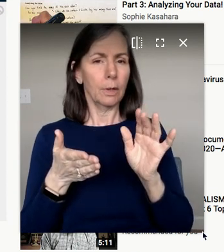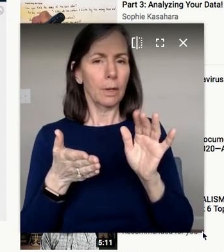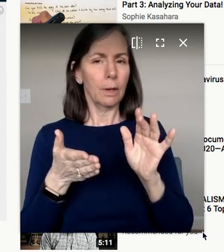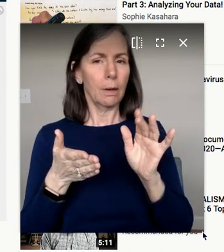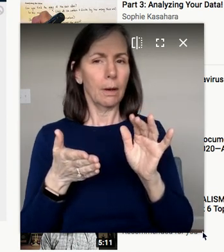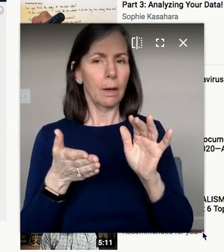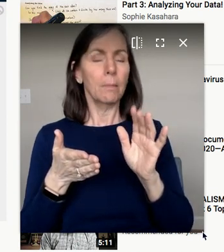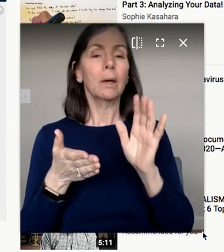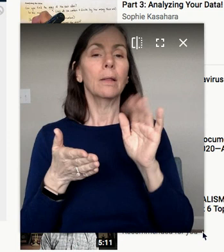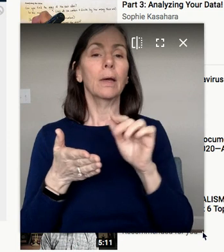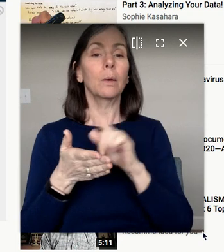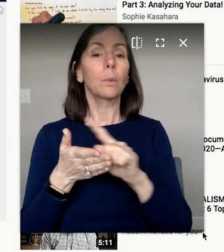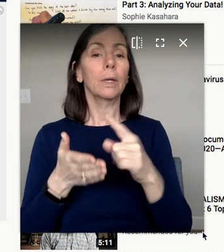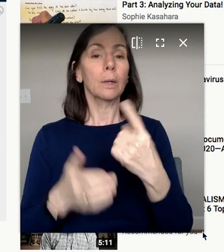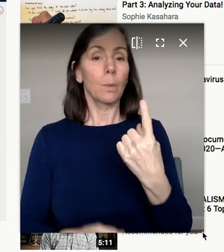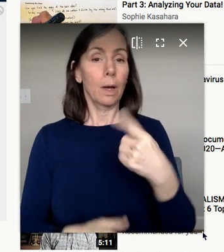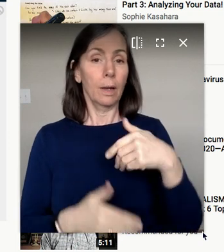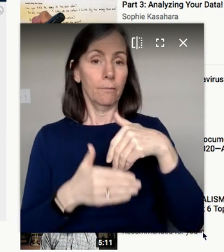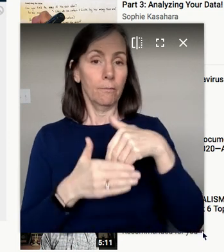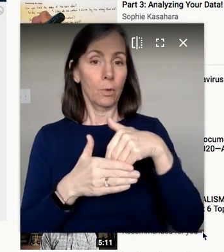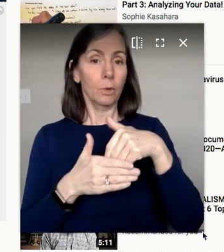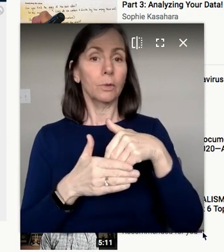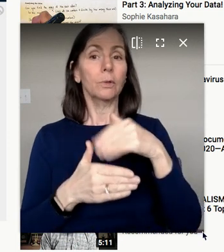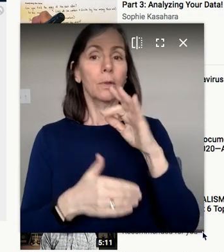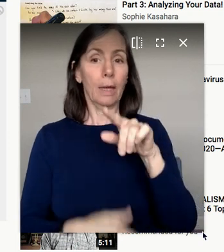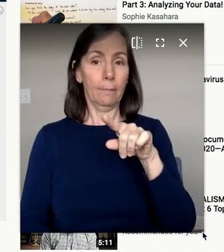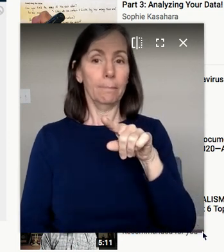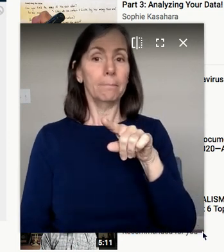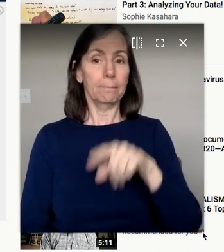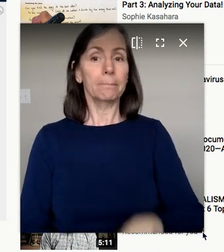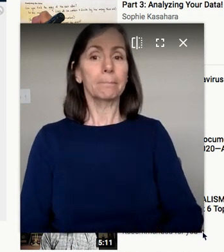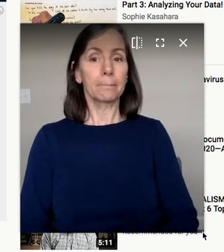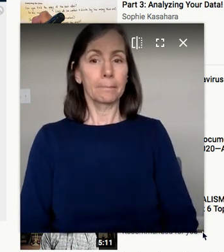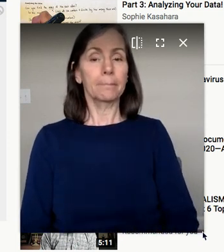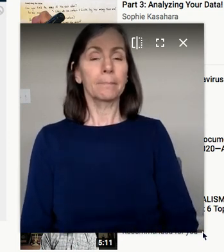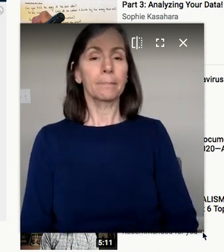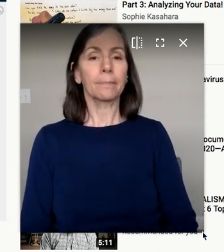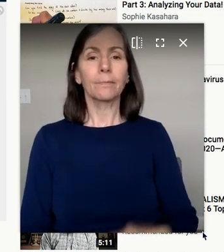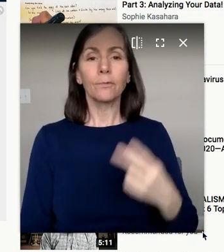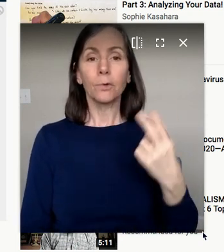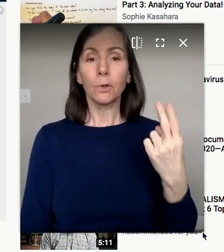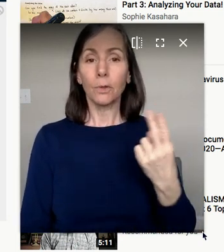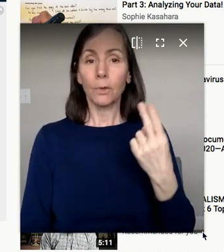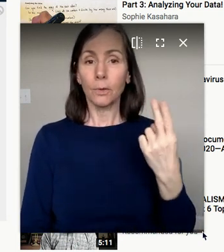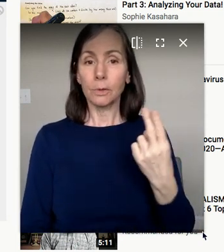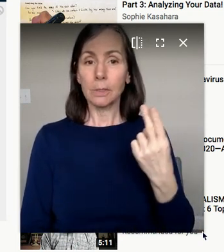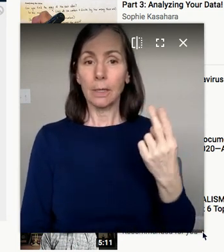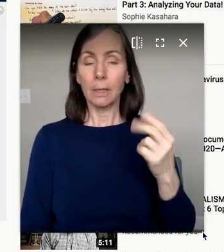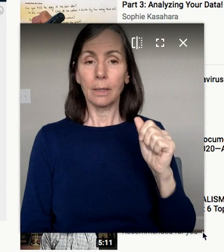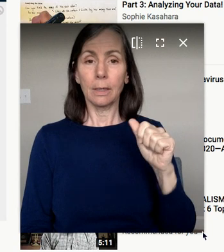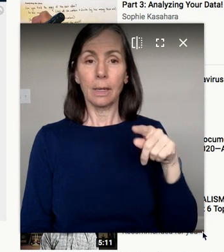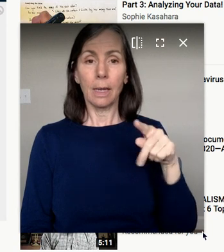this week 1 folder right now in Thursday, April 9th.